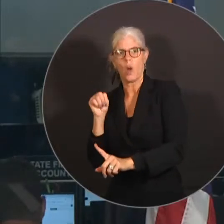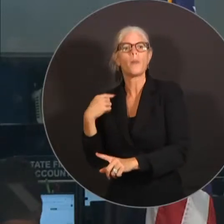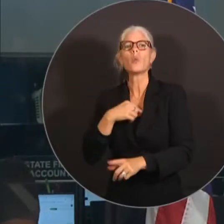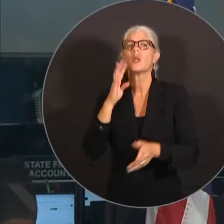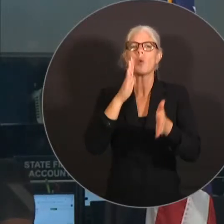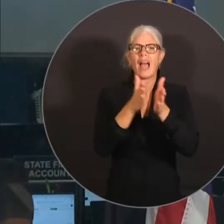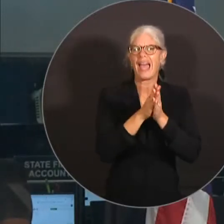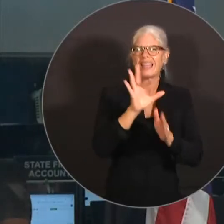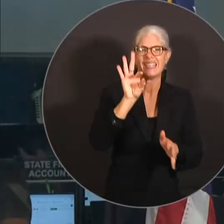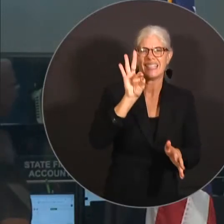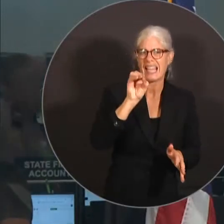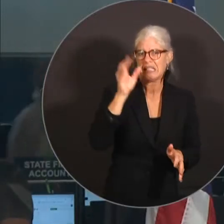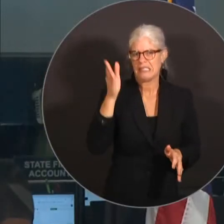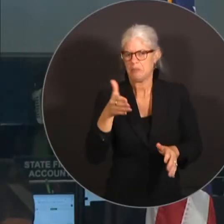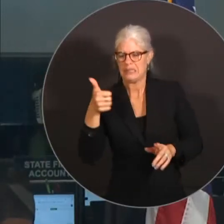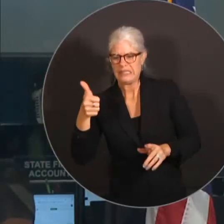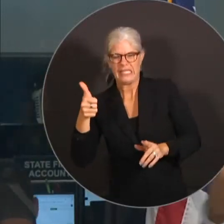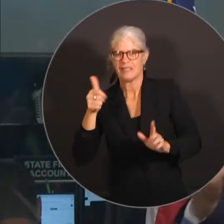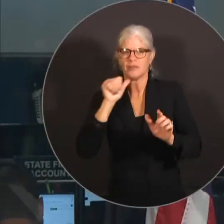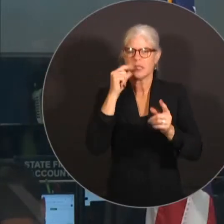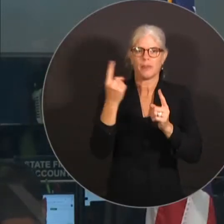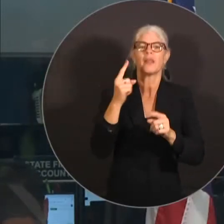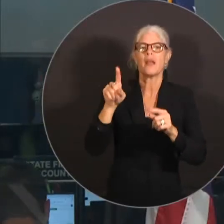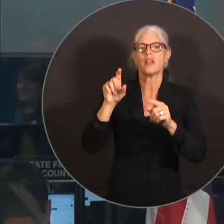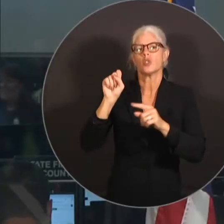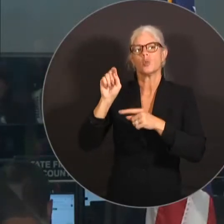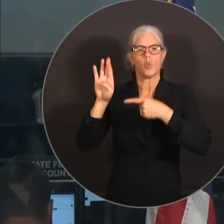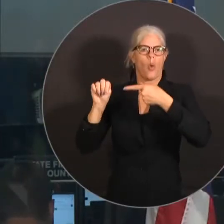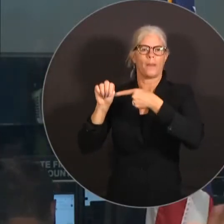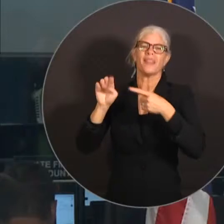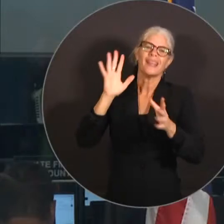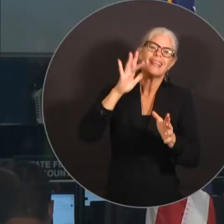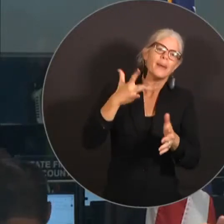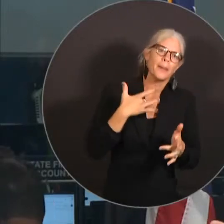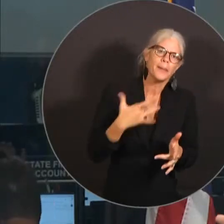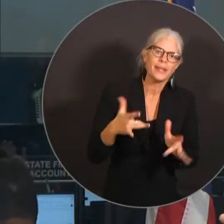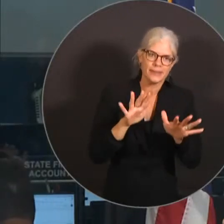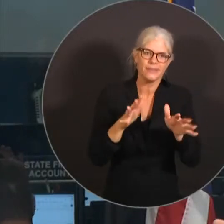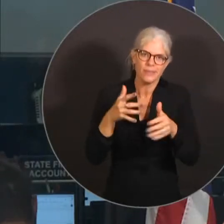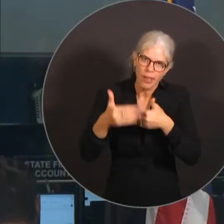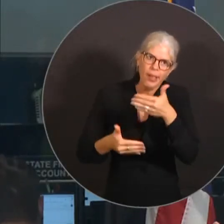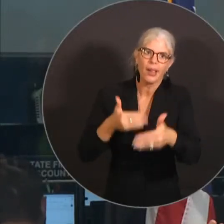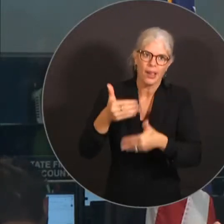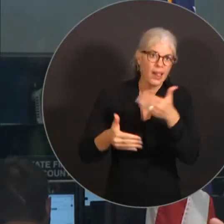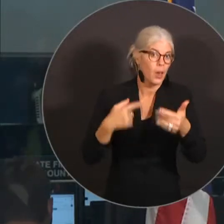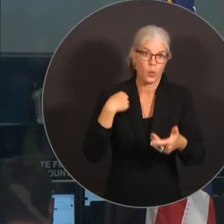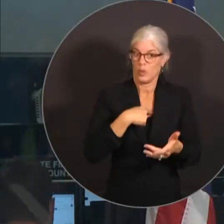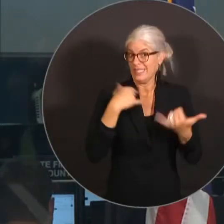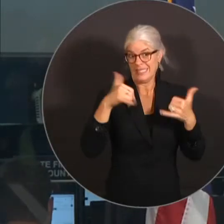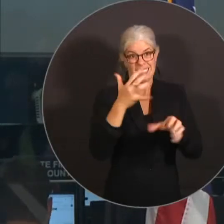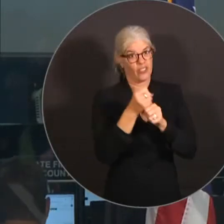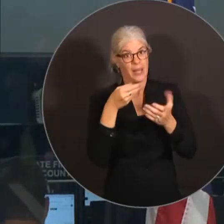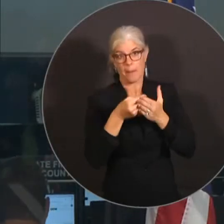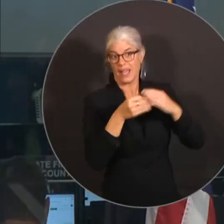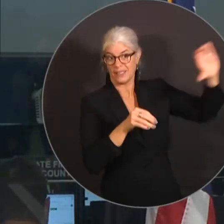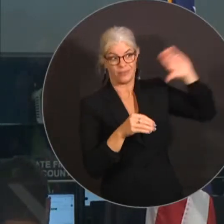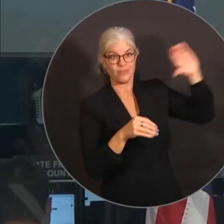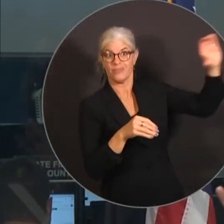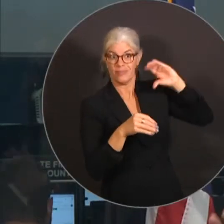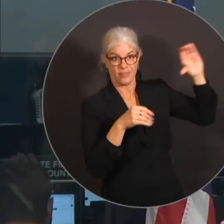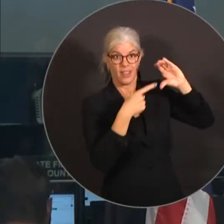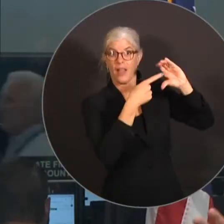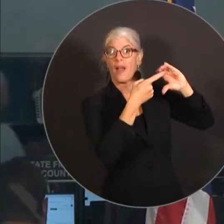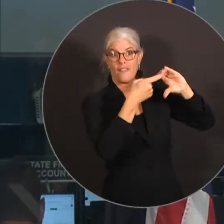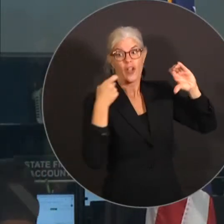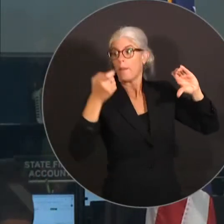lot of this stuff, and it just takes a while, but we know we'll get it. I mean, we're still getting reimbursements from some of these past storms, so it's just the way it is. But yeah,